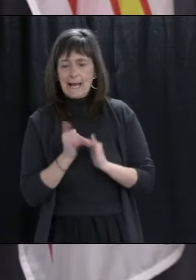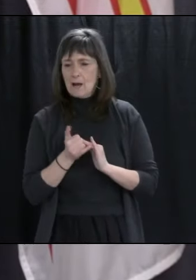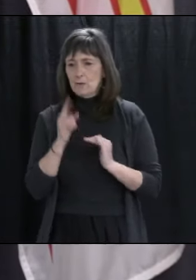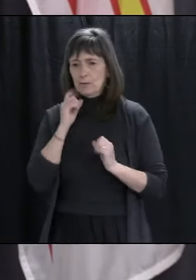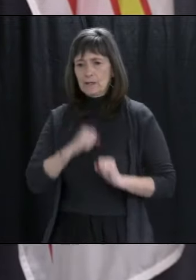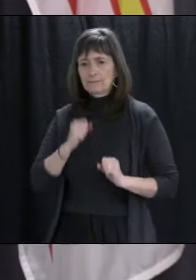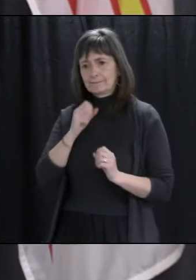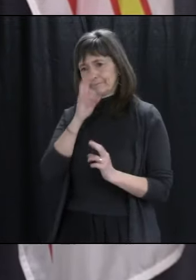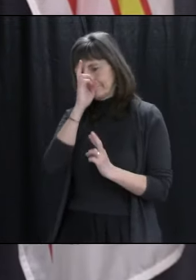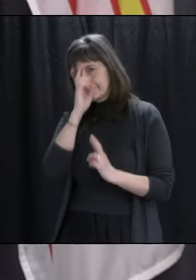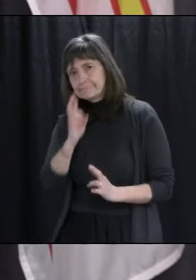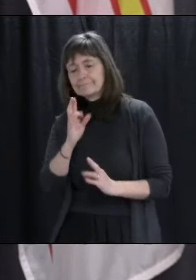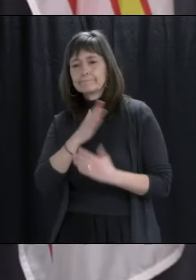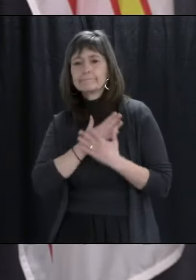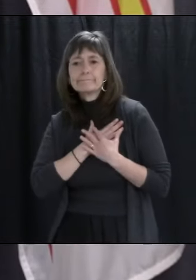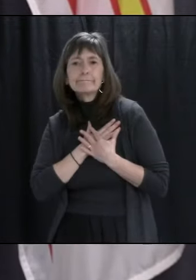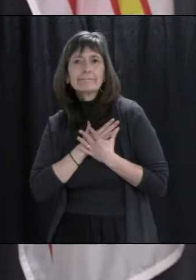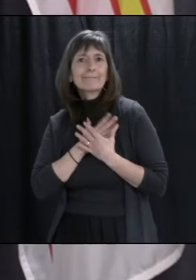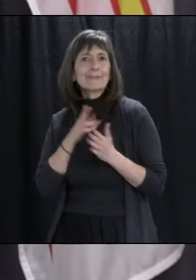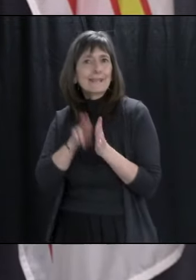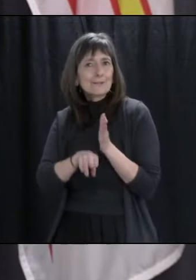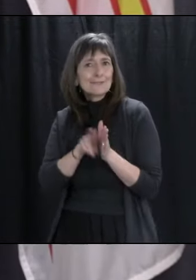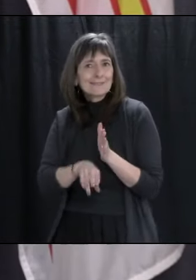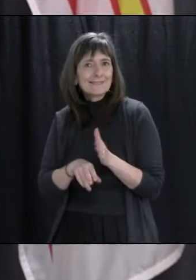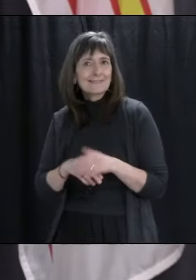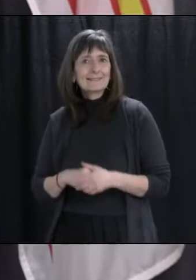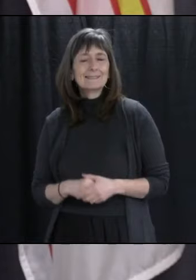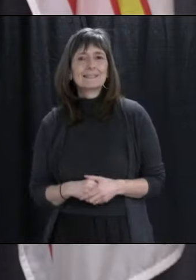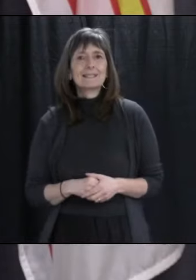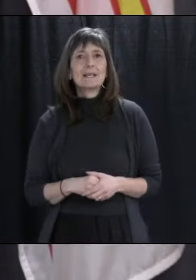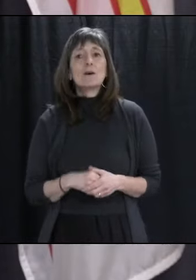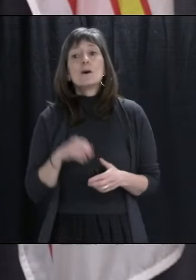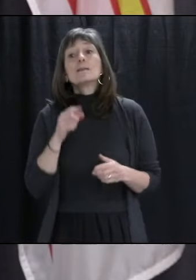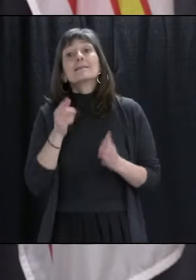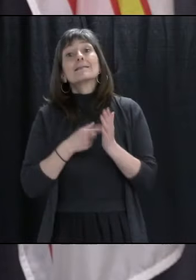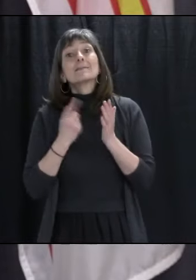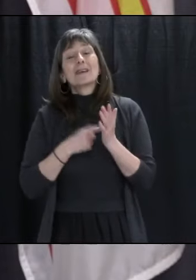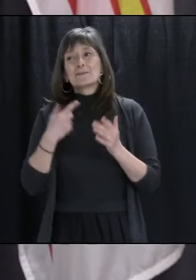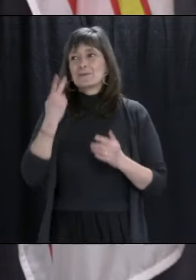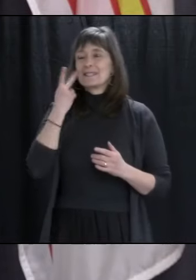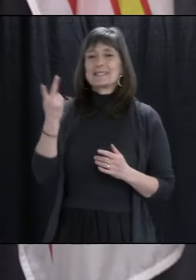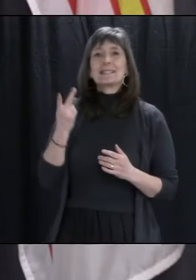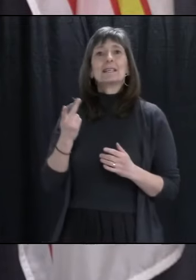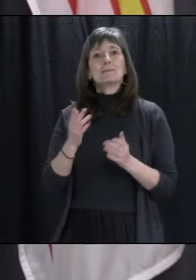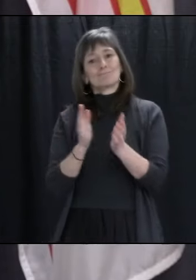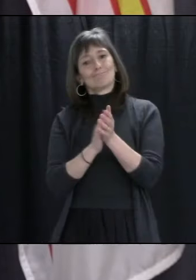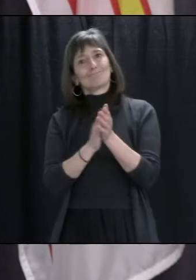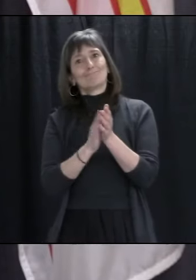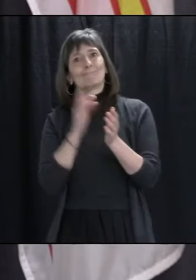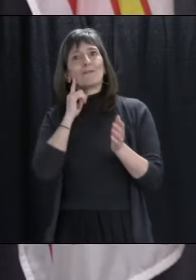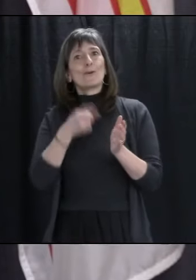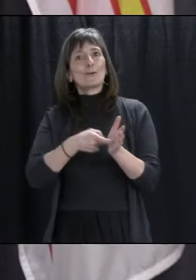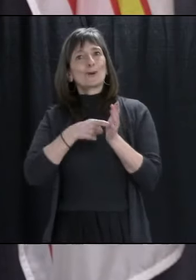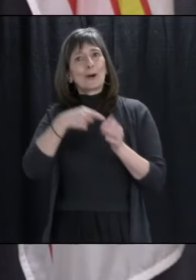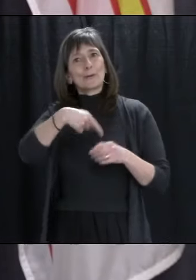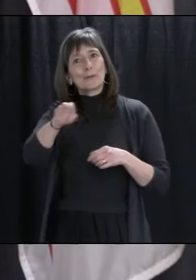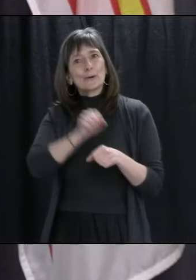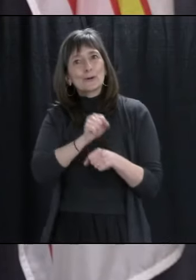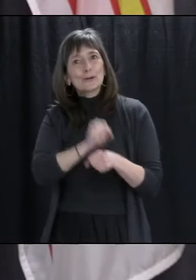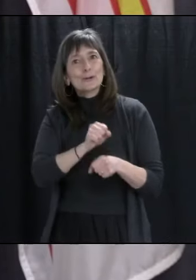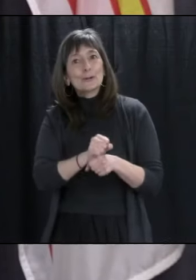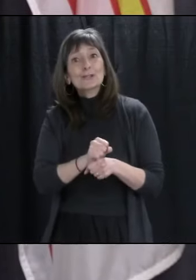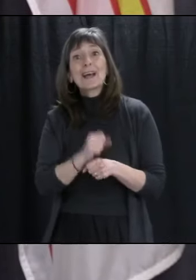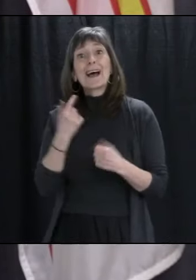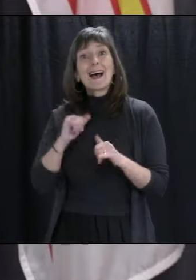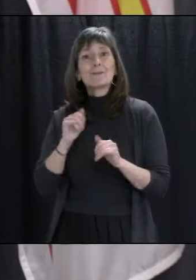for others. We have had neighbors make some noise to show appreciation for our essential workers, and first responders show